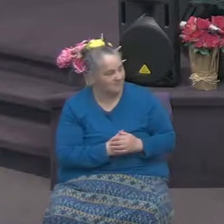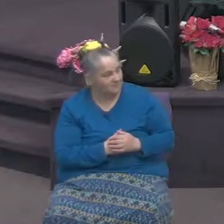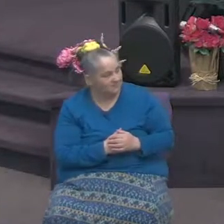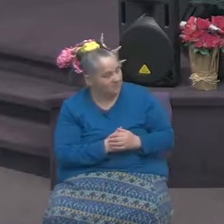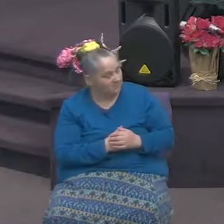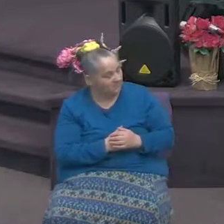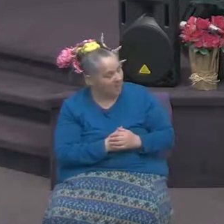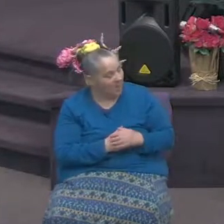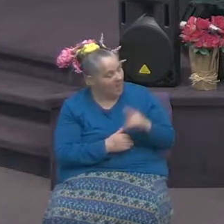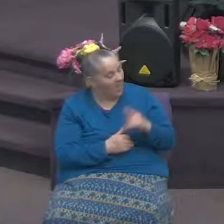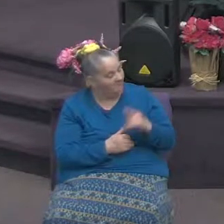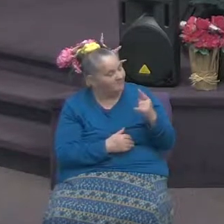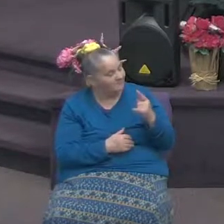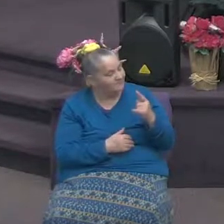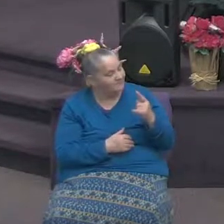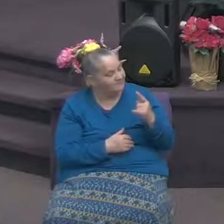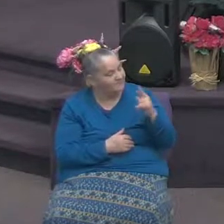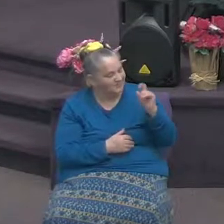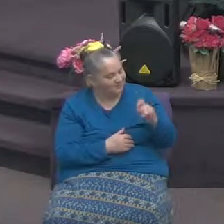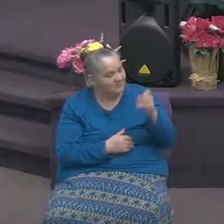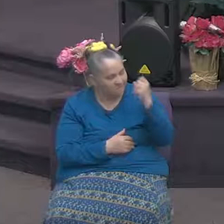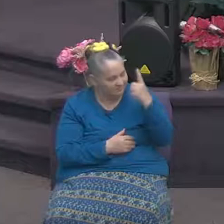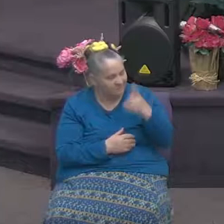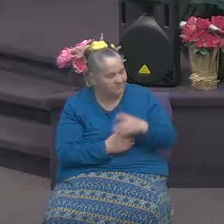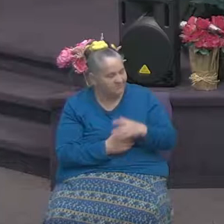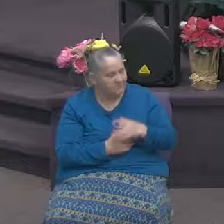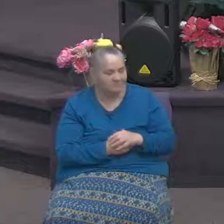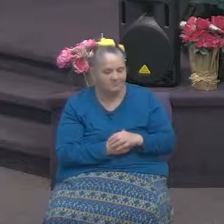But here's the thing you've got to understand.